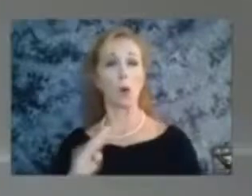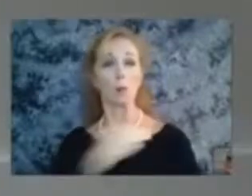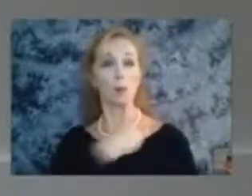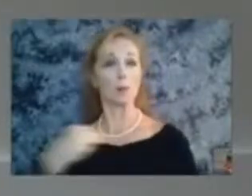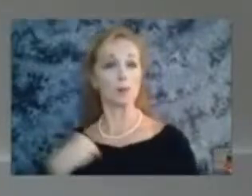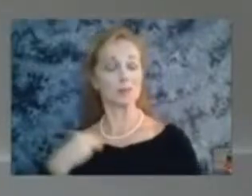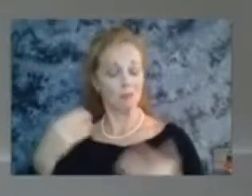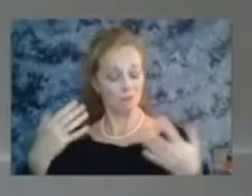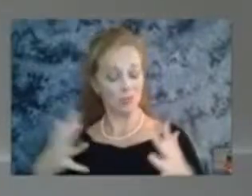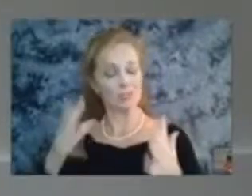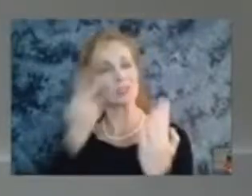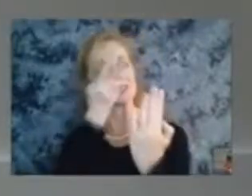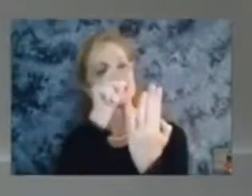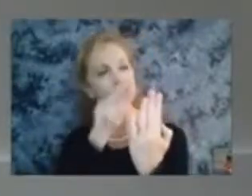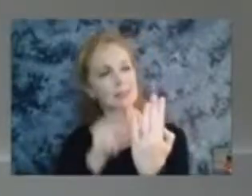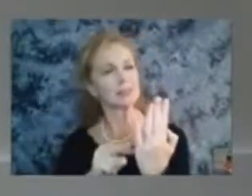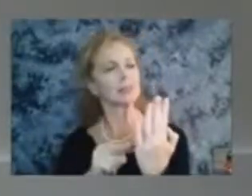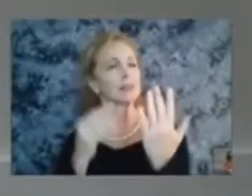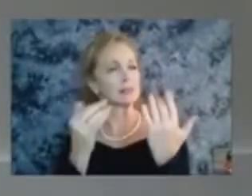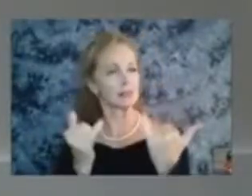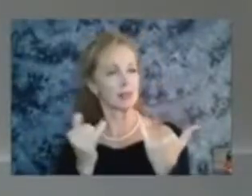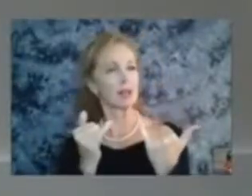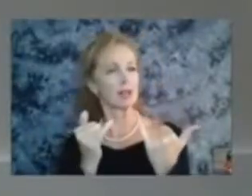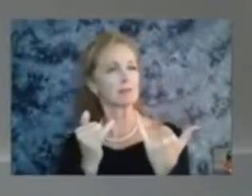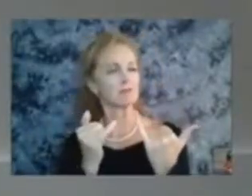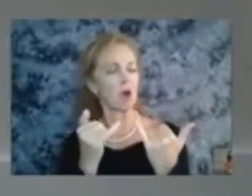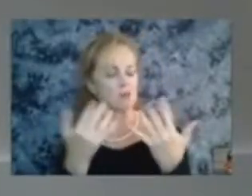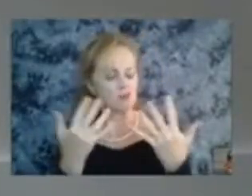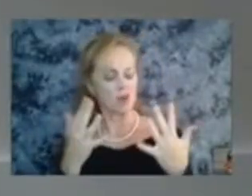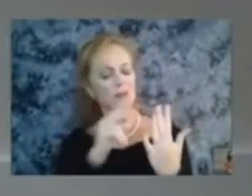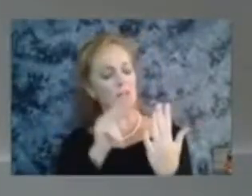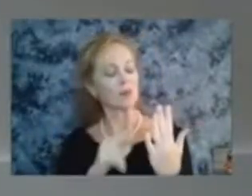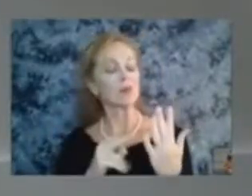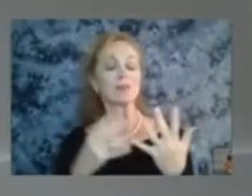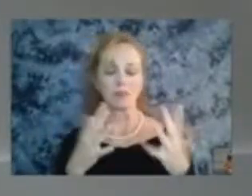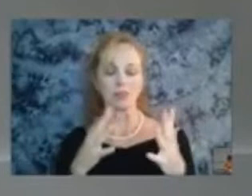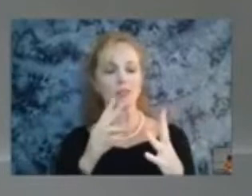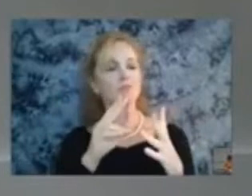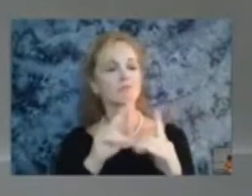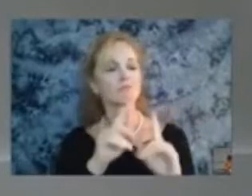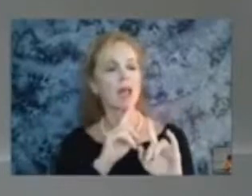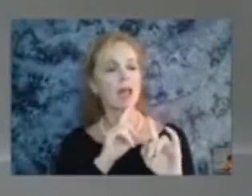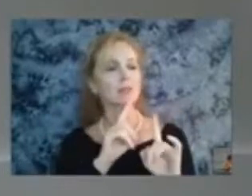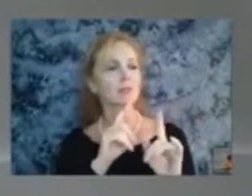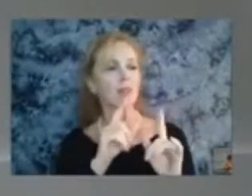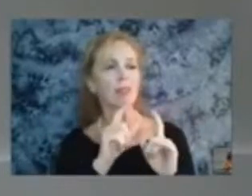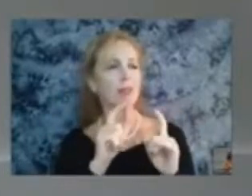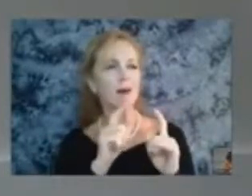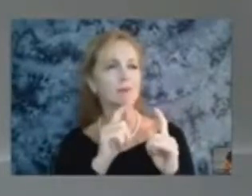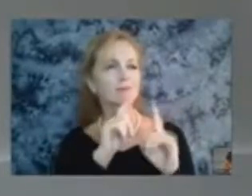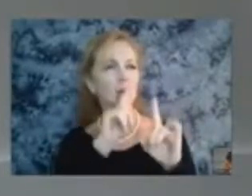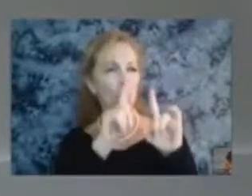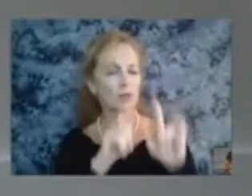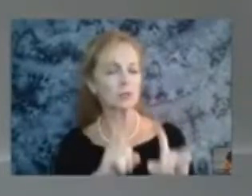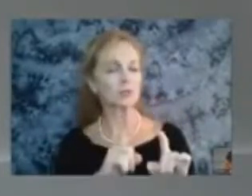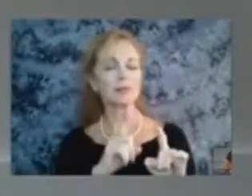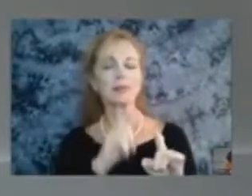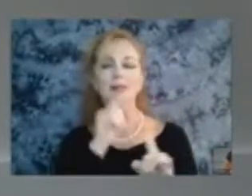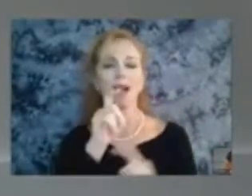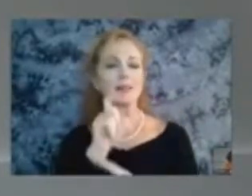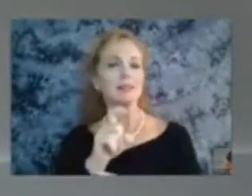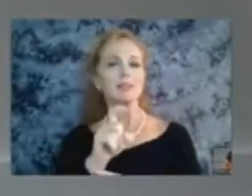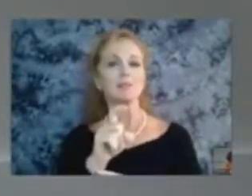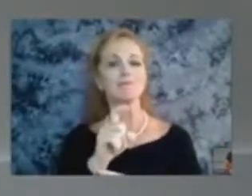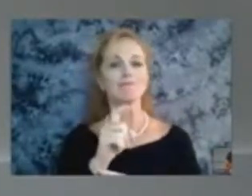earlier today, and we got a lot of questions out of the way then. So there's no need to rehash those questions.